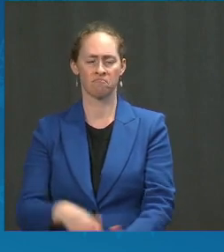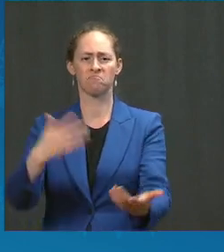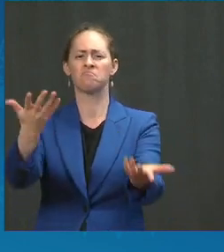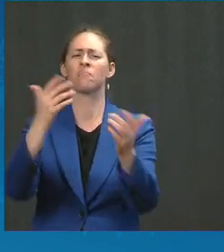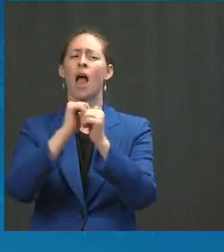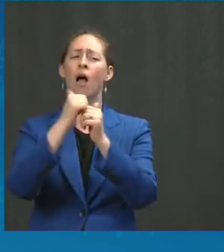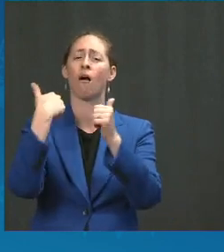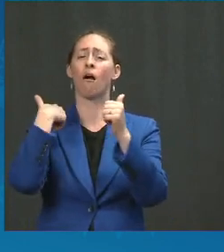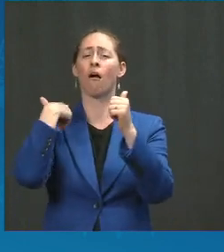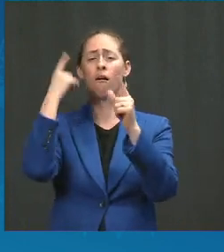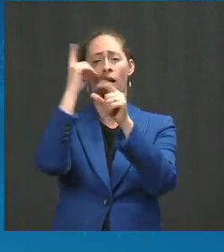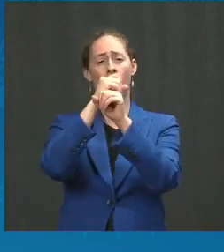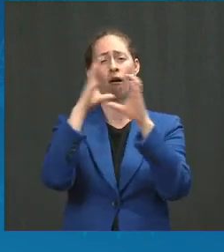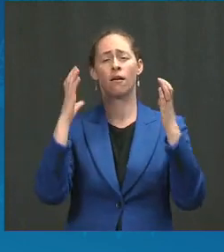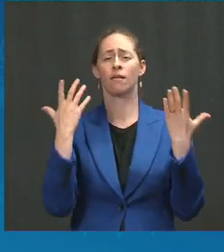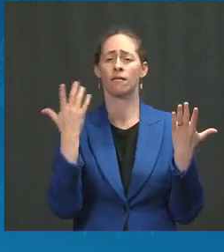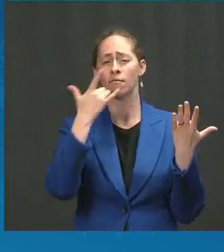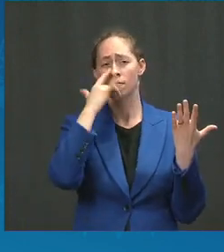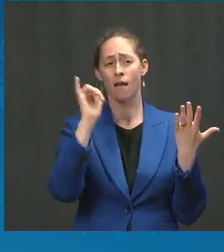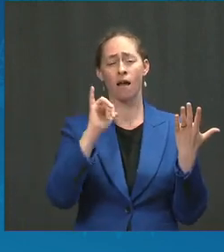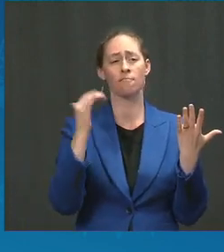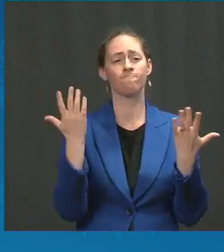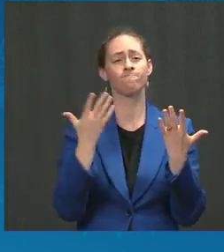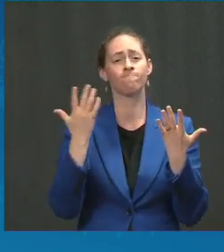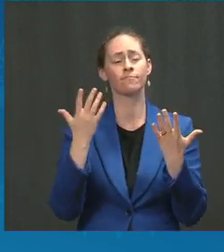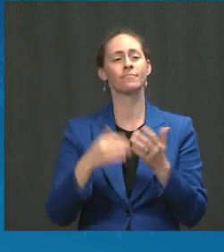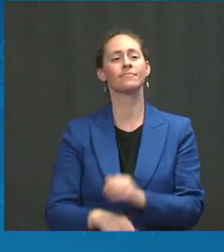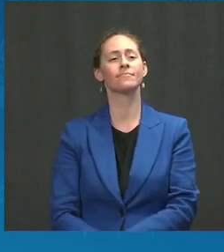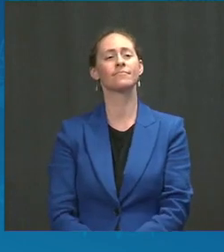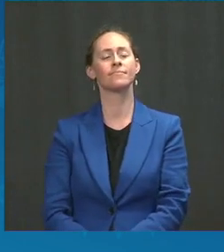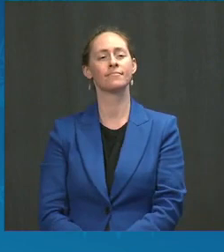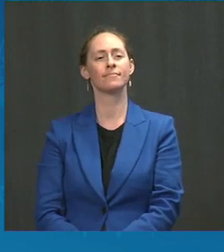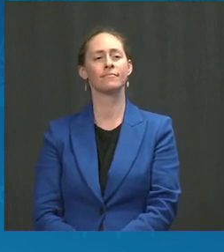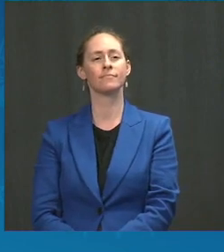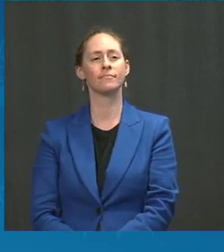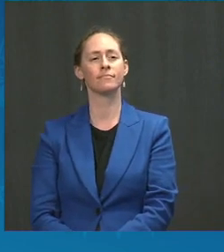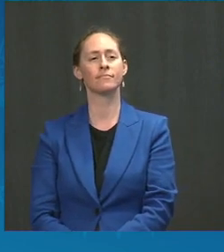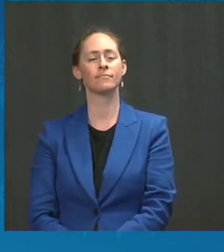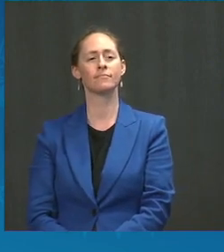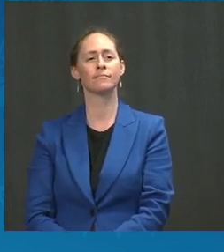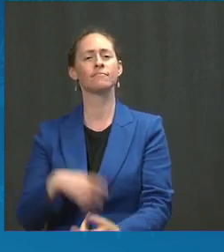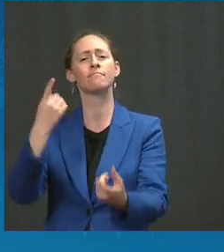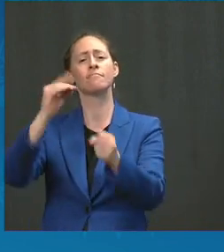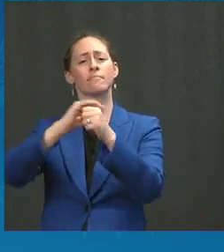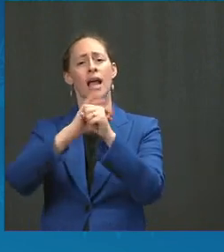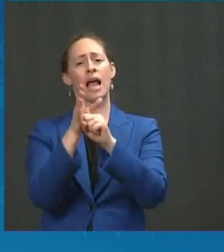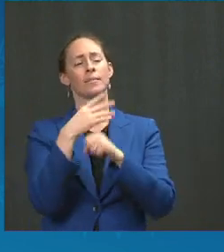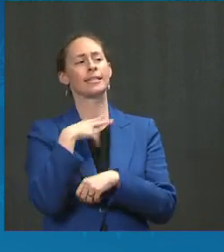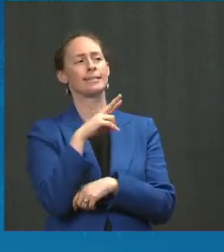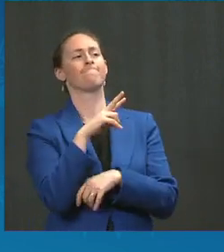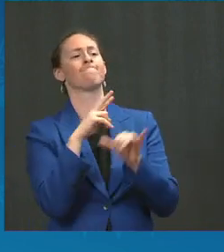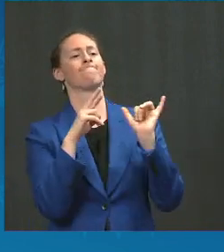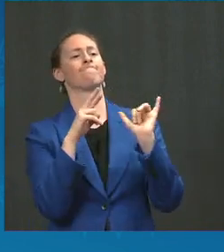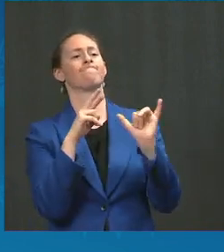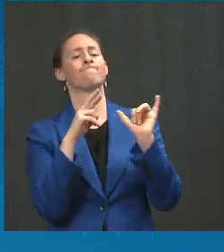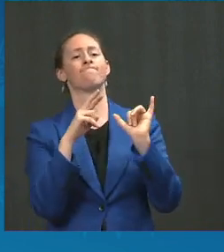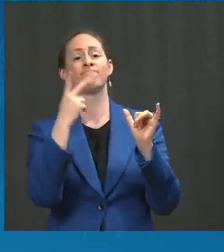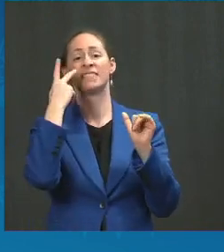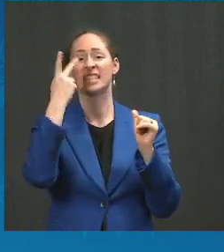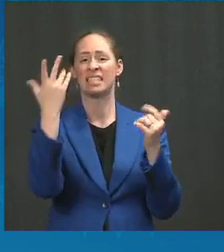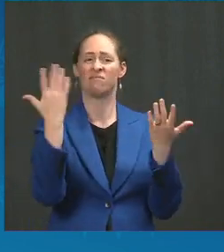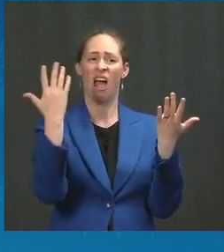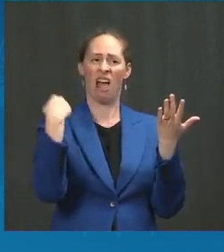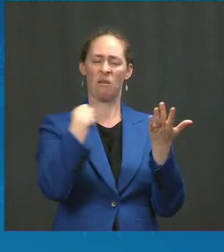really, in many ways, exposed the fissures and the failures and the fractures